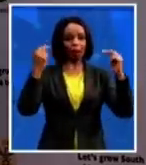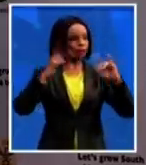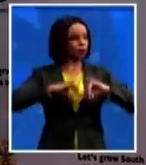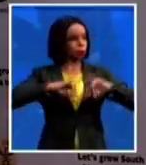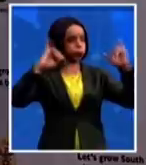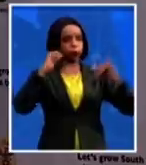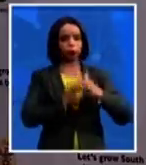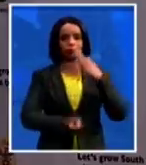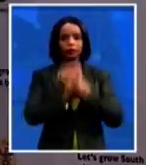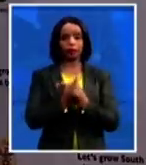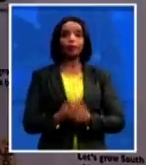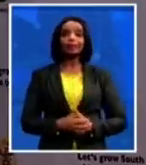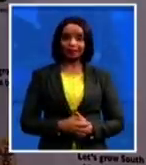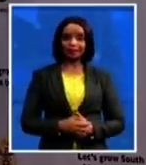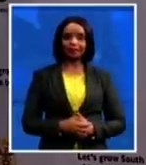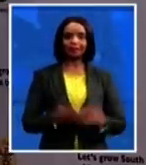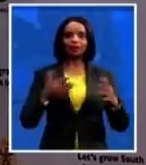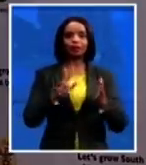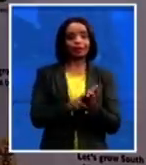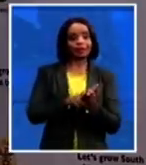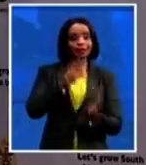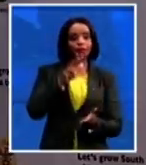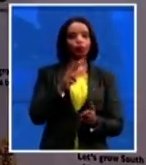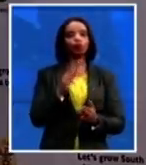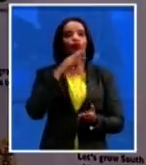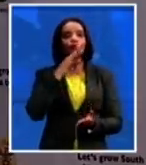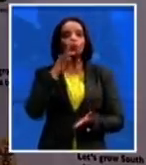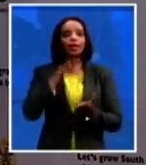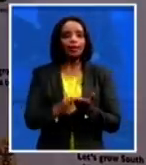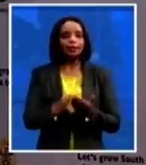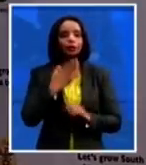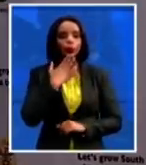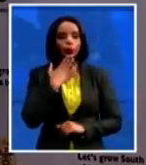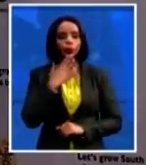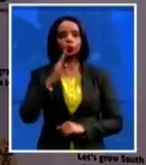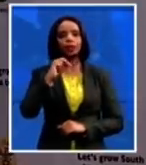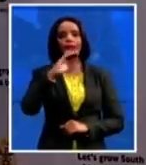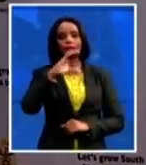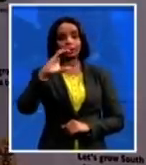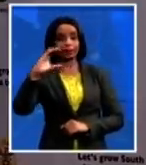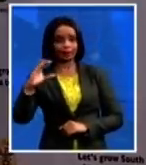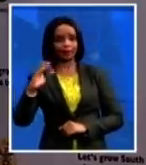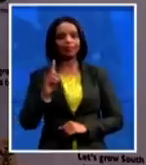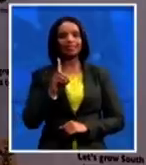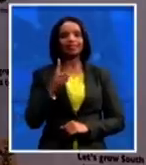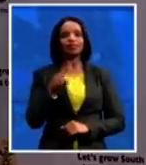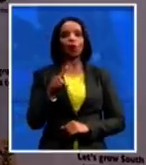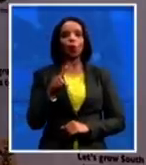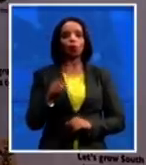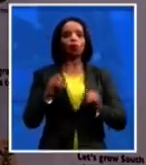National Coronavirus Command Council to further extend the national state of disaster to 15 January